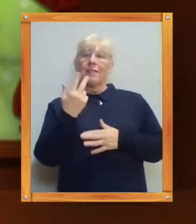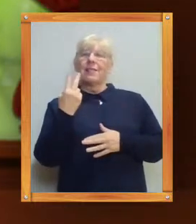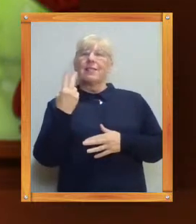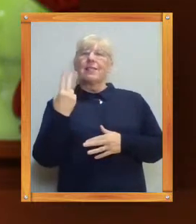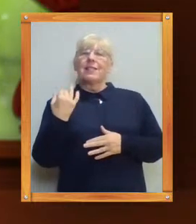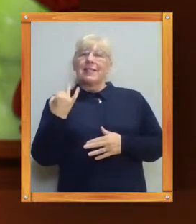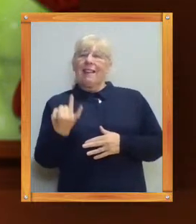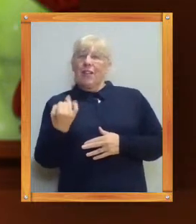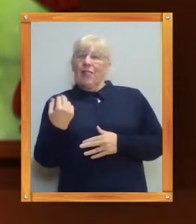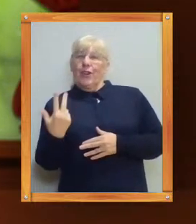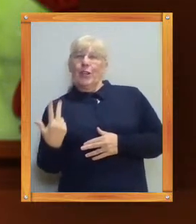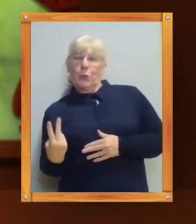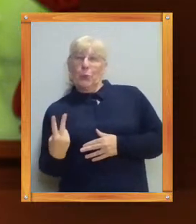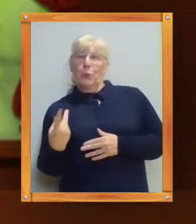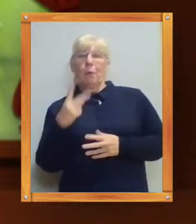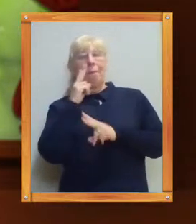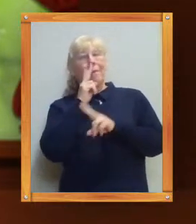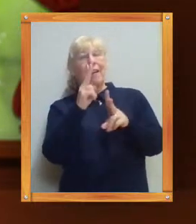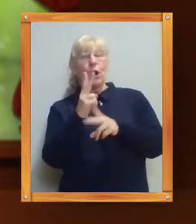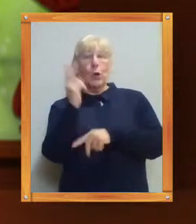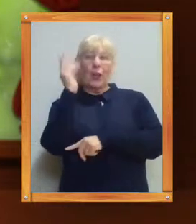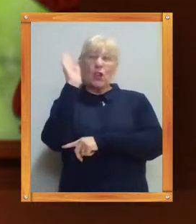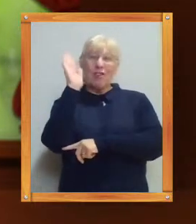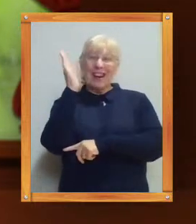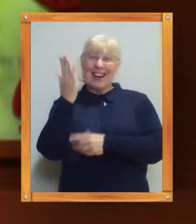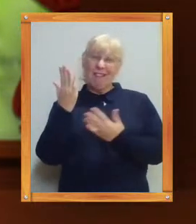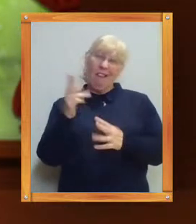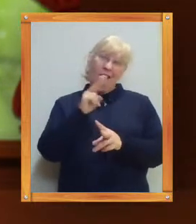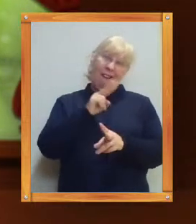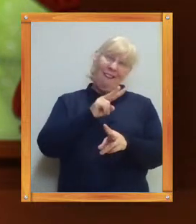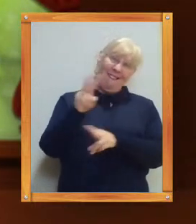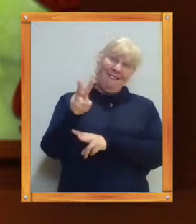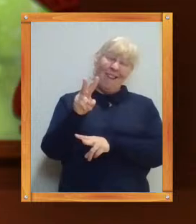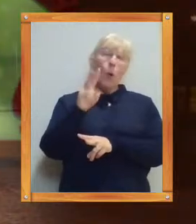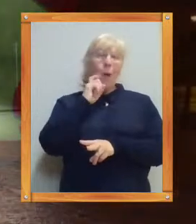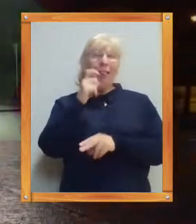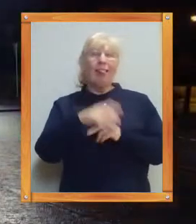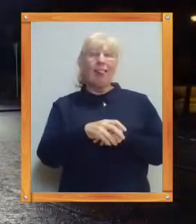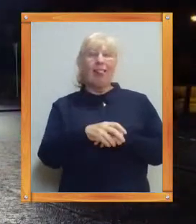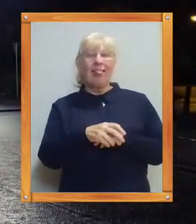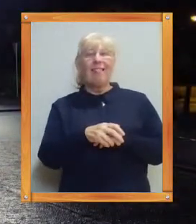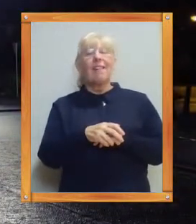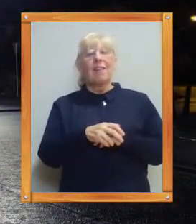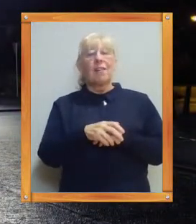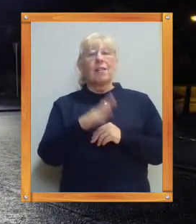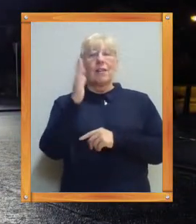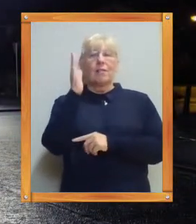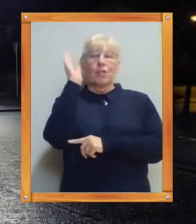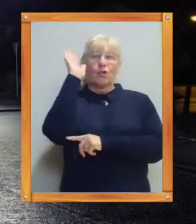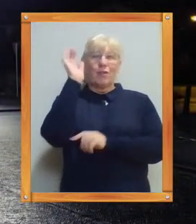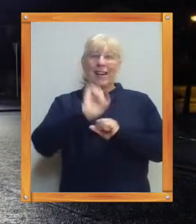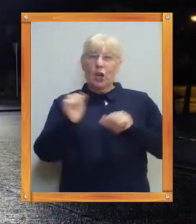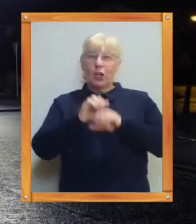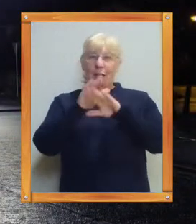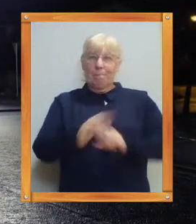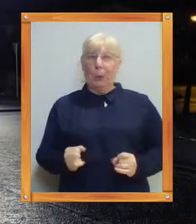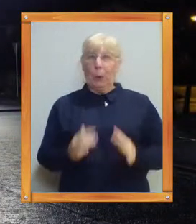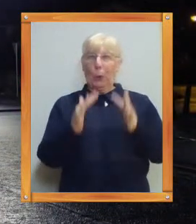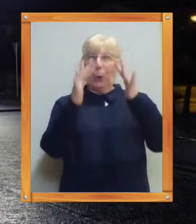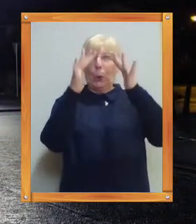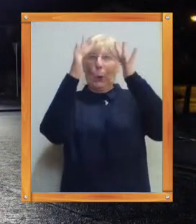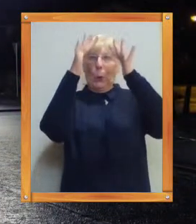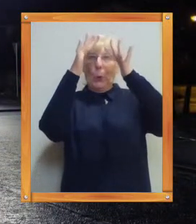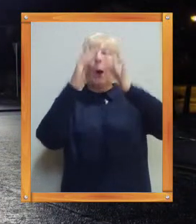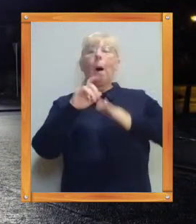tree at the moment. The town, of course, not yet illuminated. By the time the show's out tonight, within the next hour or so, that tree is going to